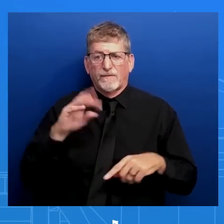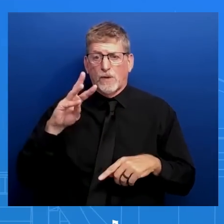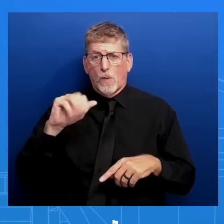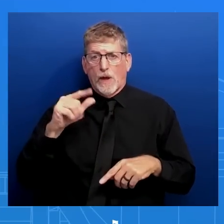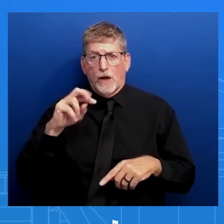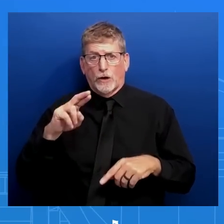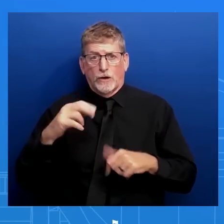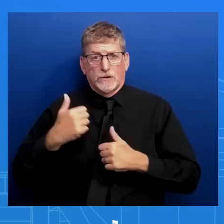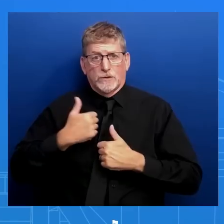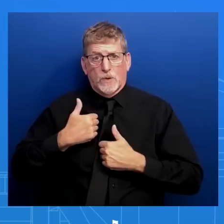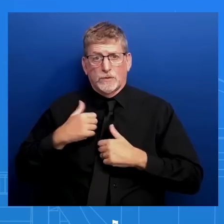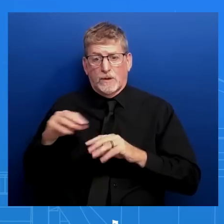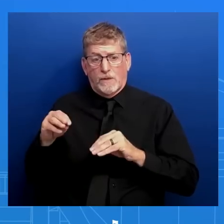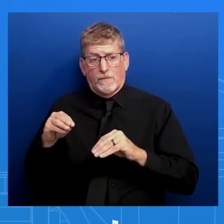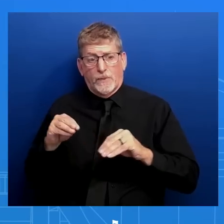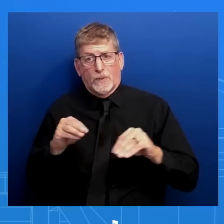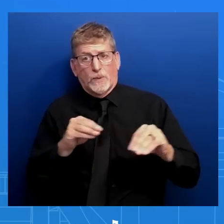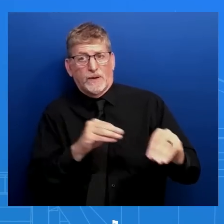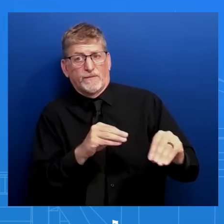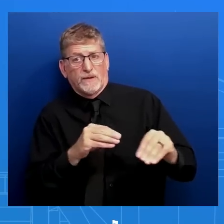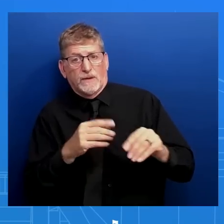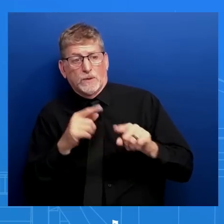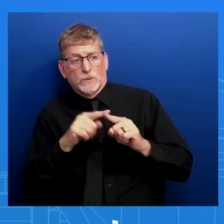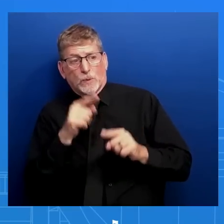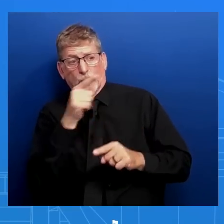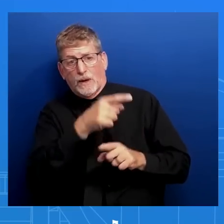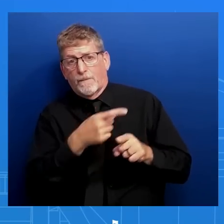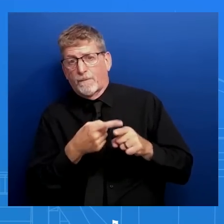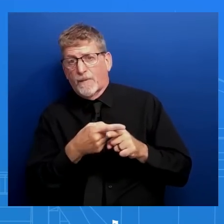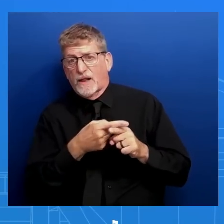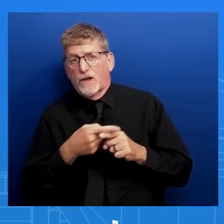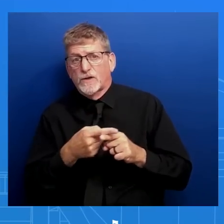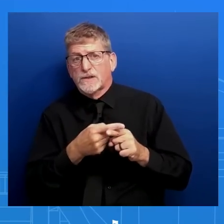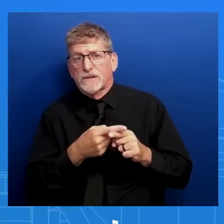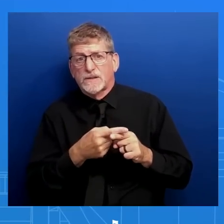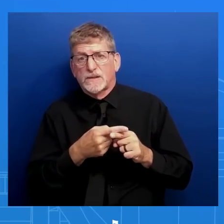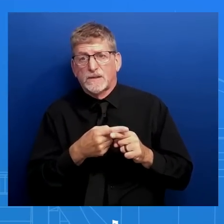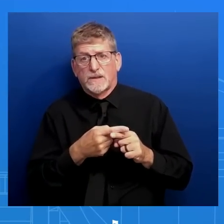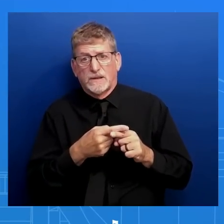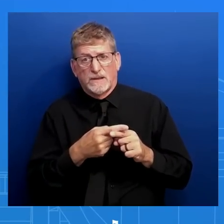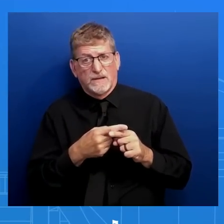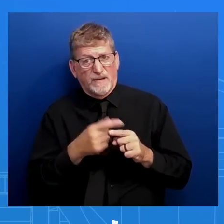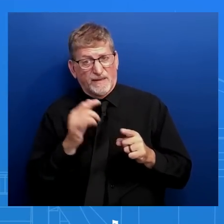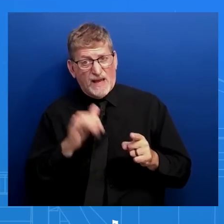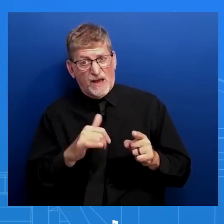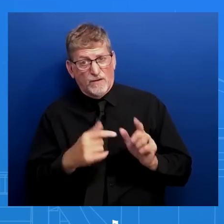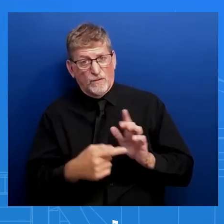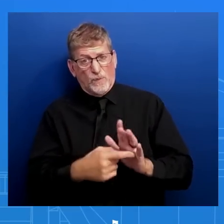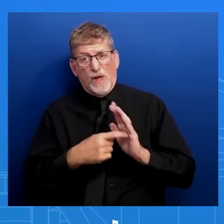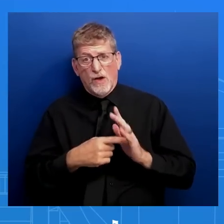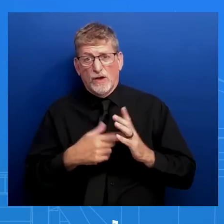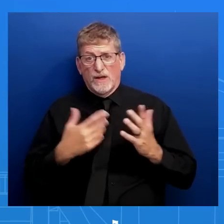Belarus, would it require strengthening eastern flank of NATO, just in